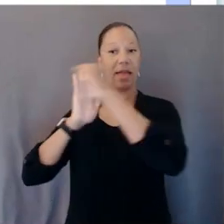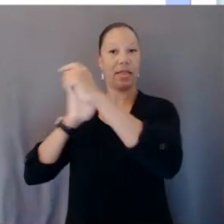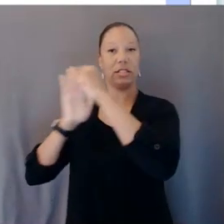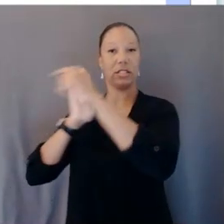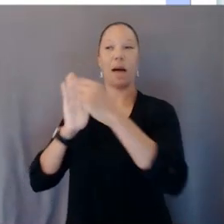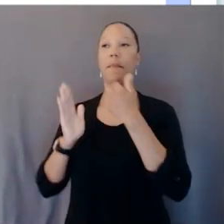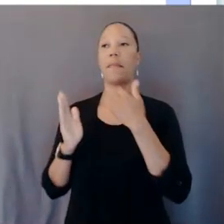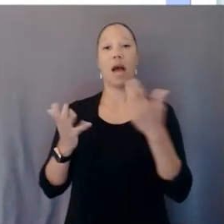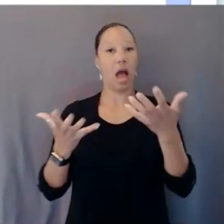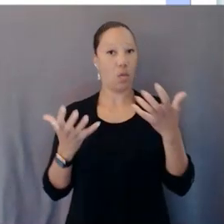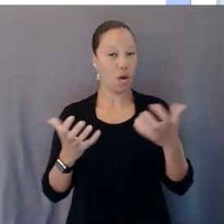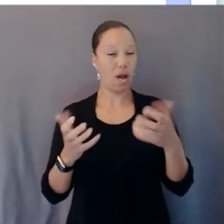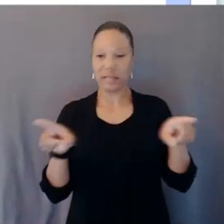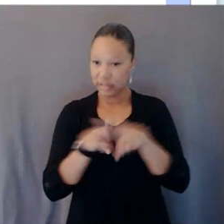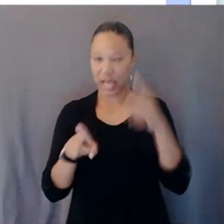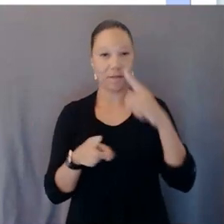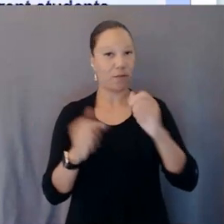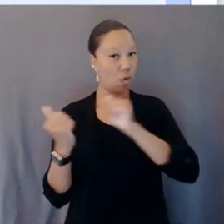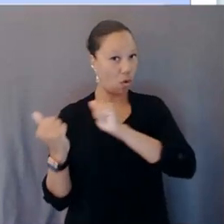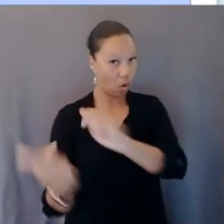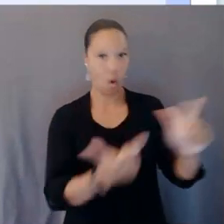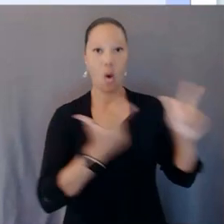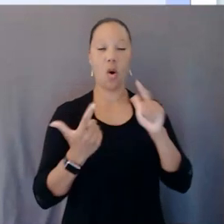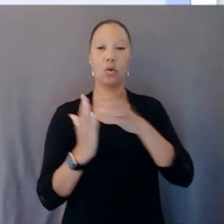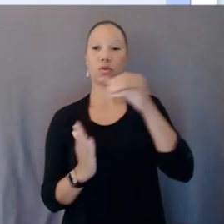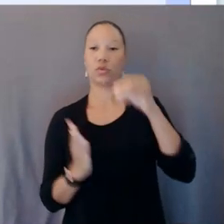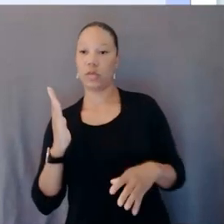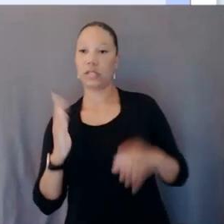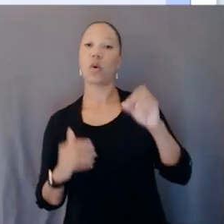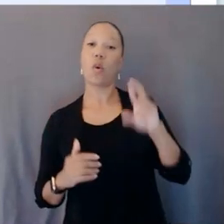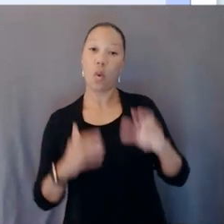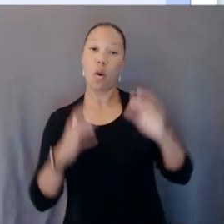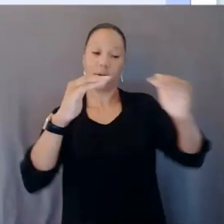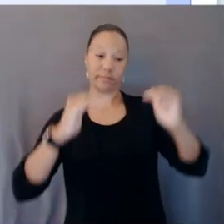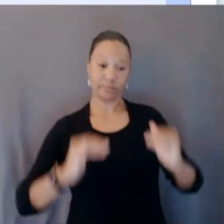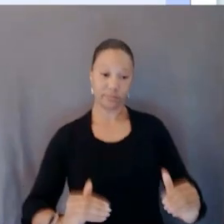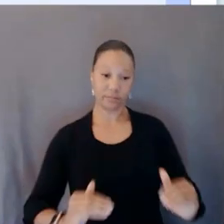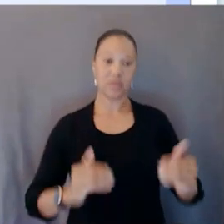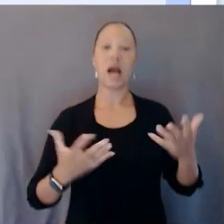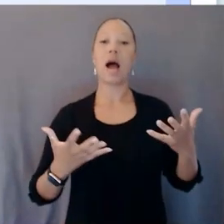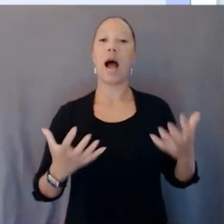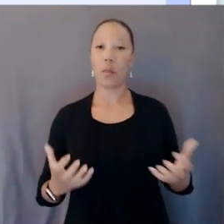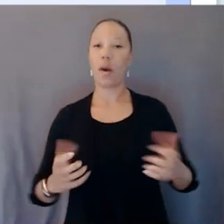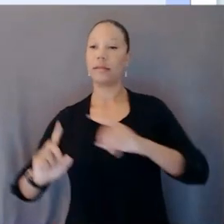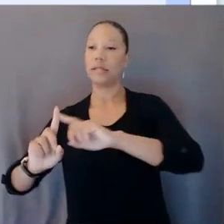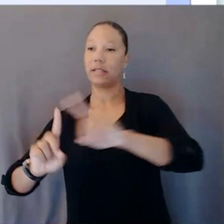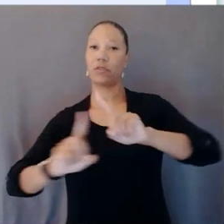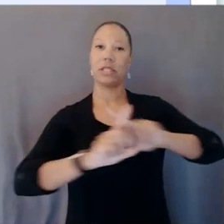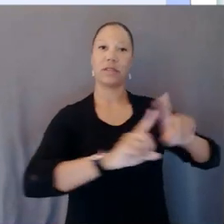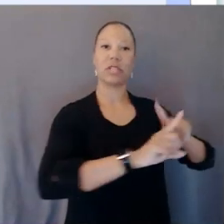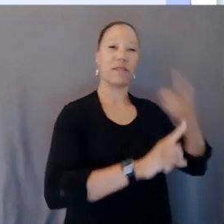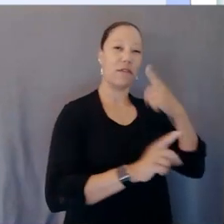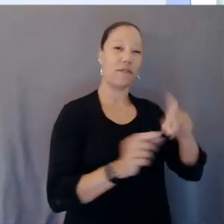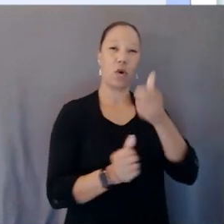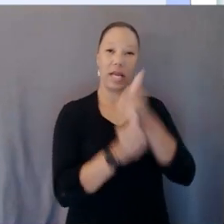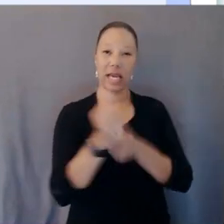students and I'm done with the survey, or I want to individualize per student as I go through and have a